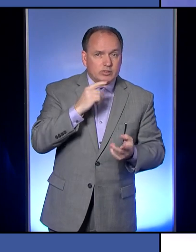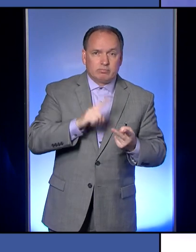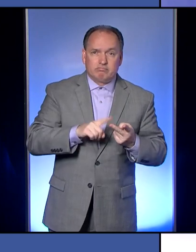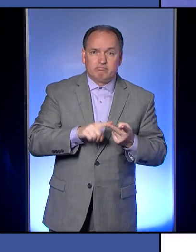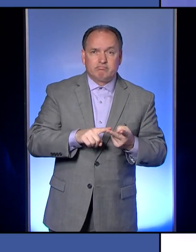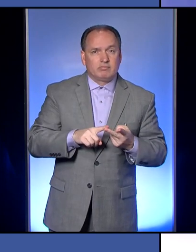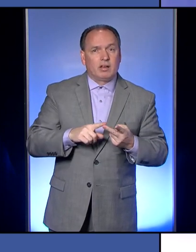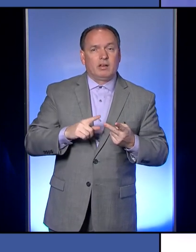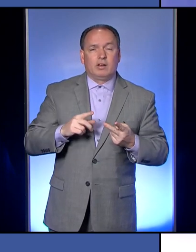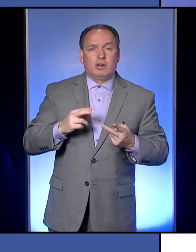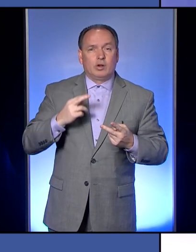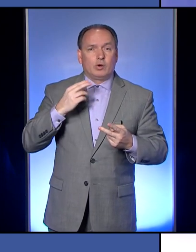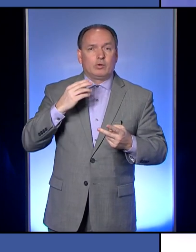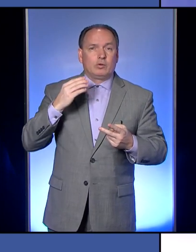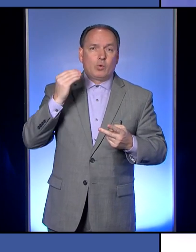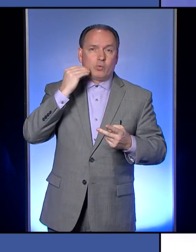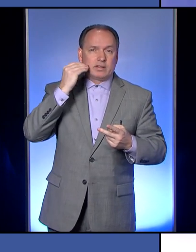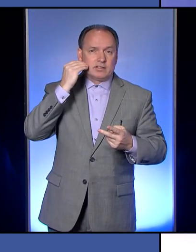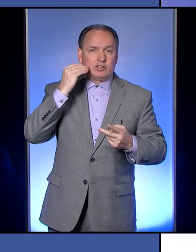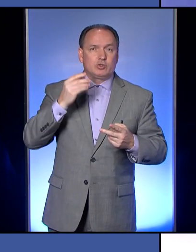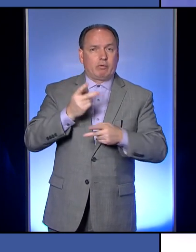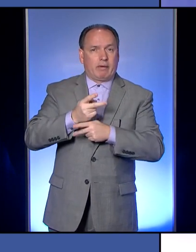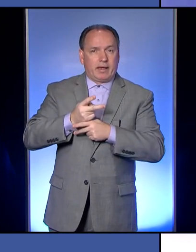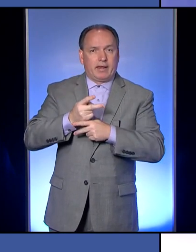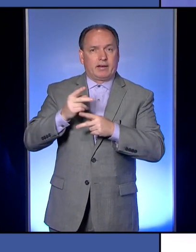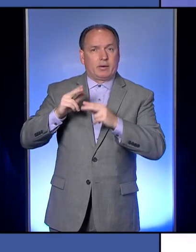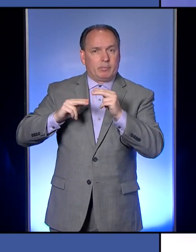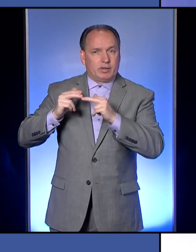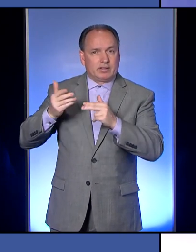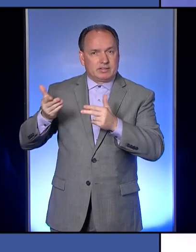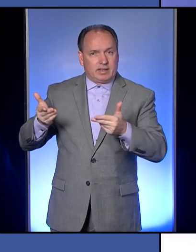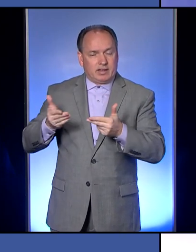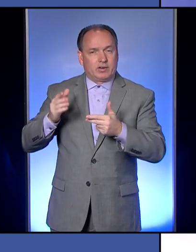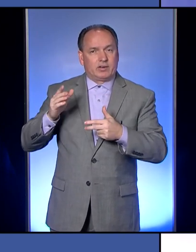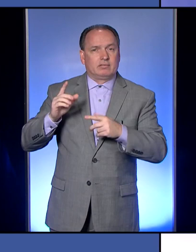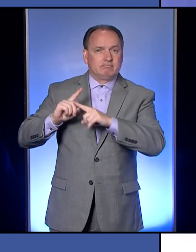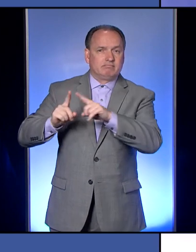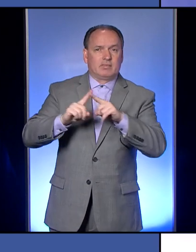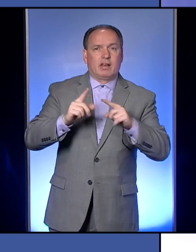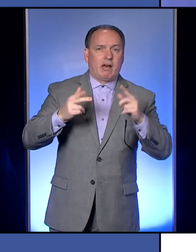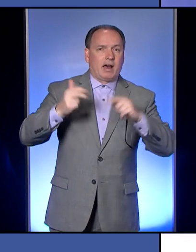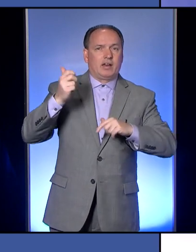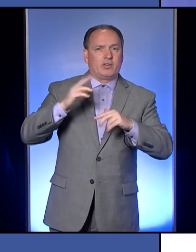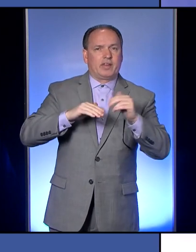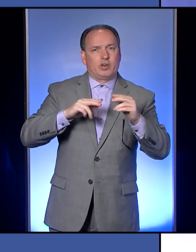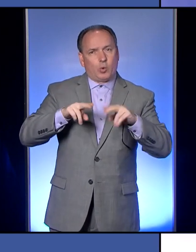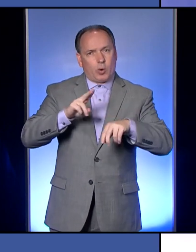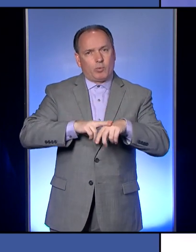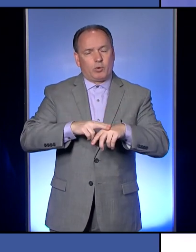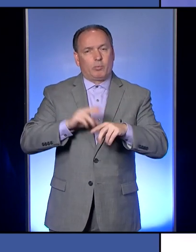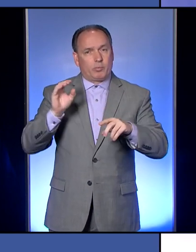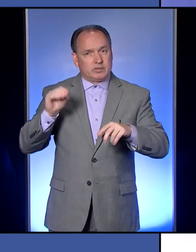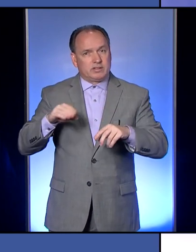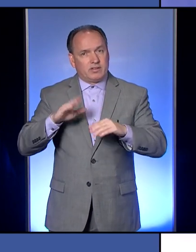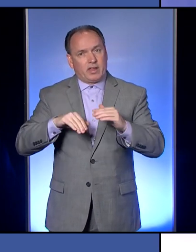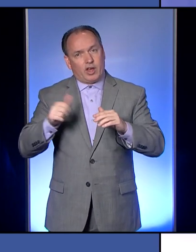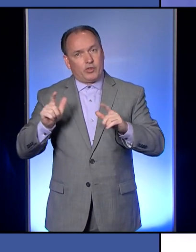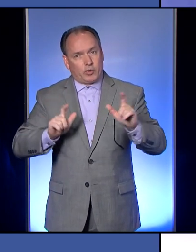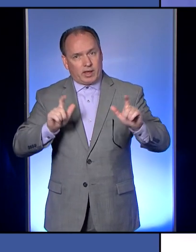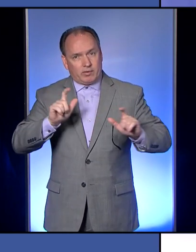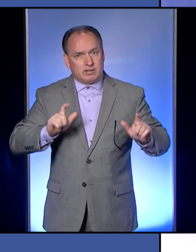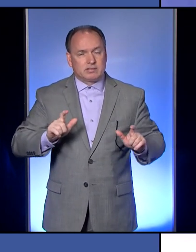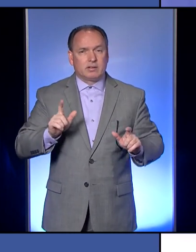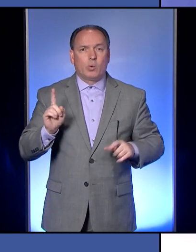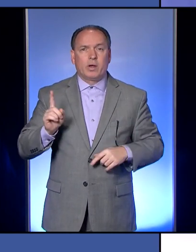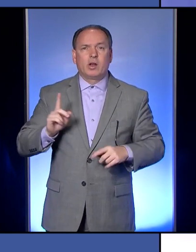lot of residential care facilities in Erie County, actually maybe a higher than normal percentage than many other counties. And these would be